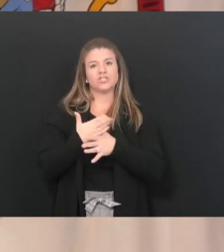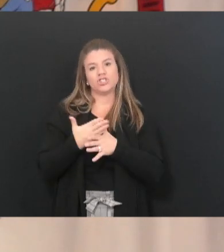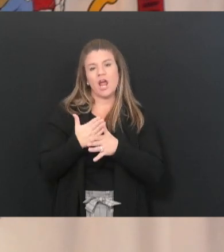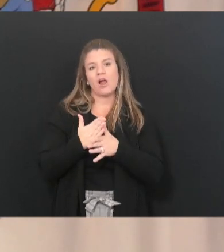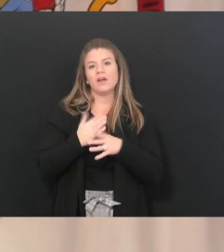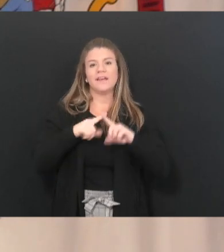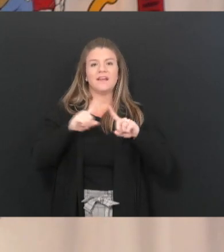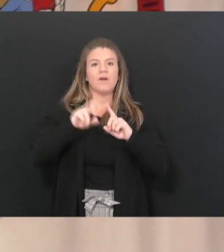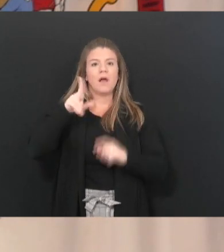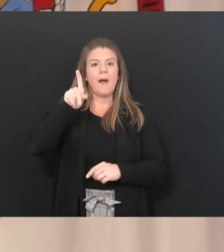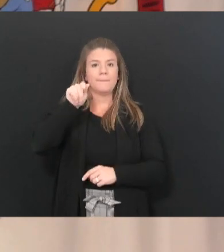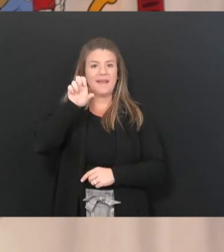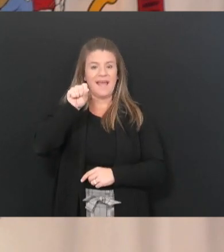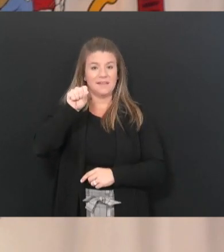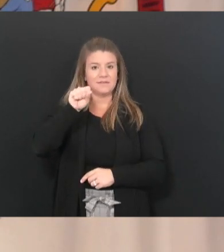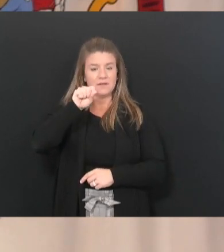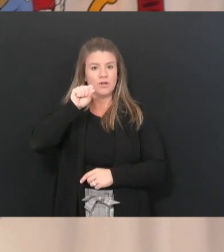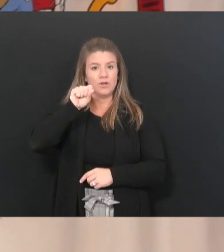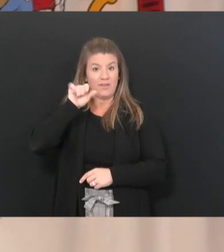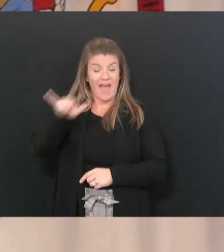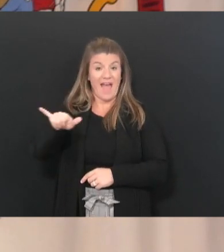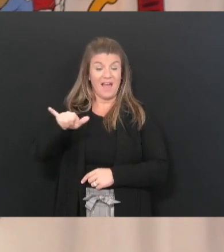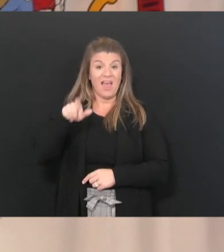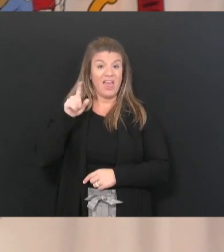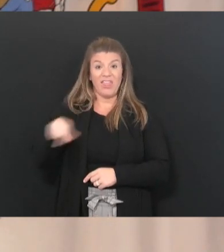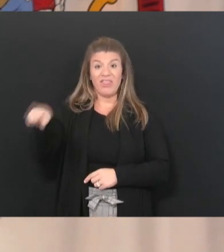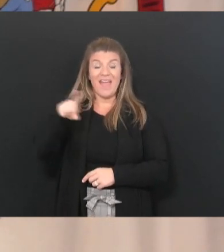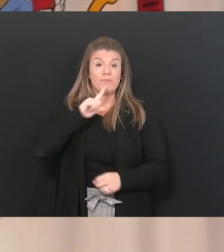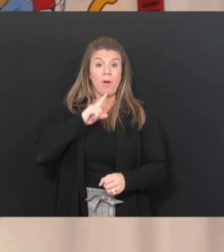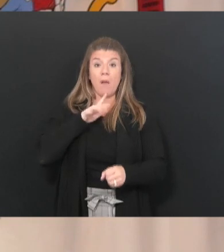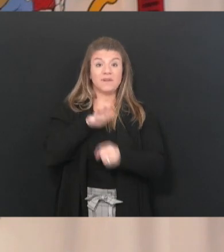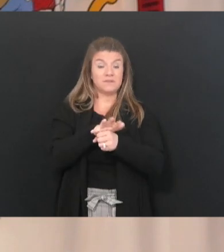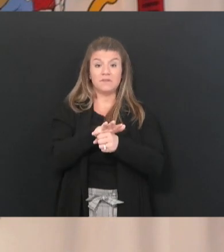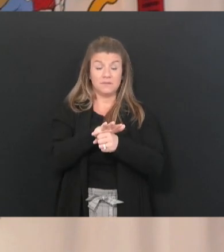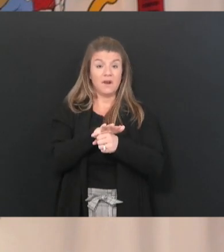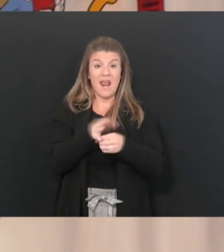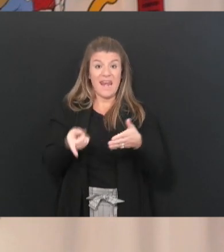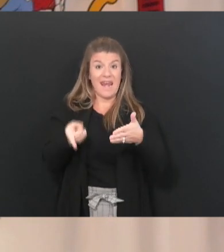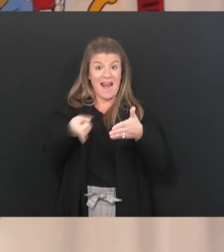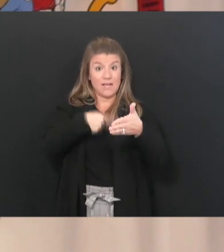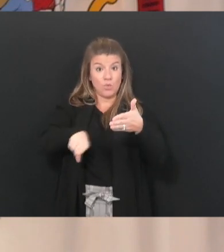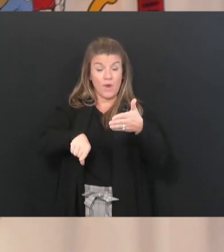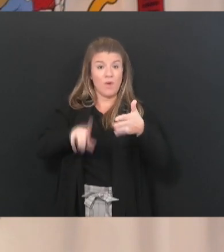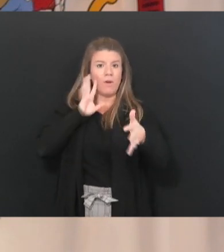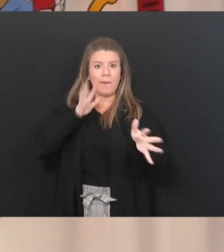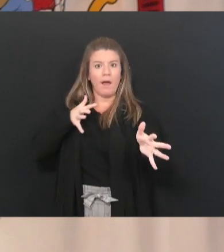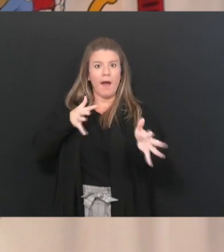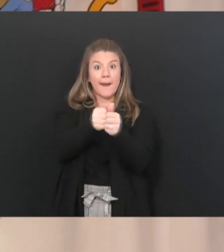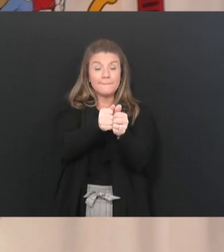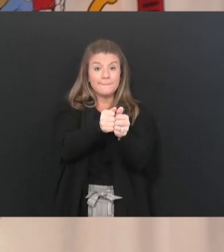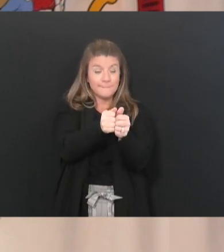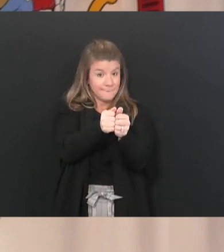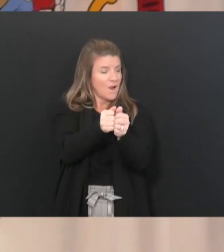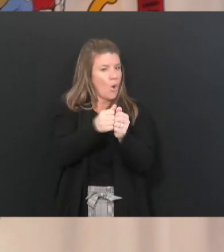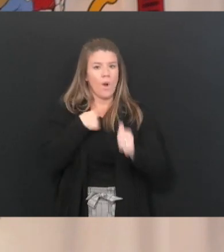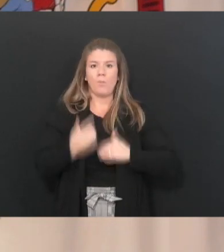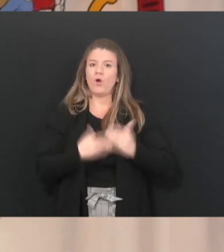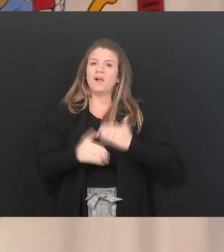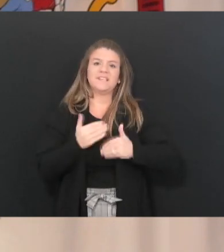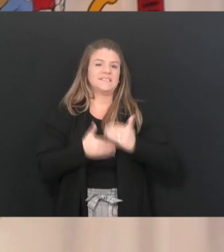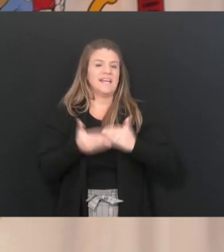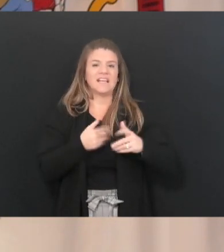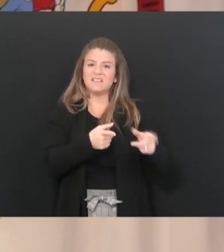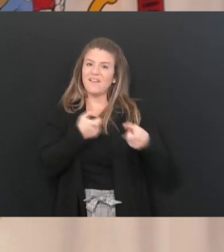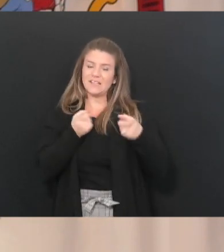updates on that. They've promised that by next week we'll be caught up. We're trying to process all those claims